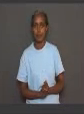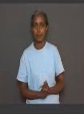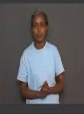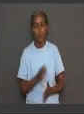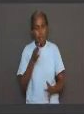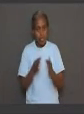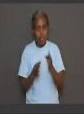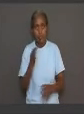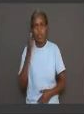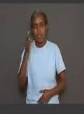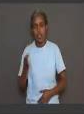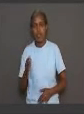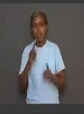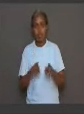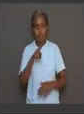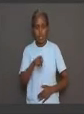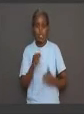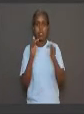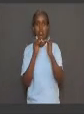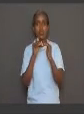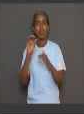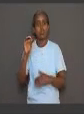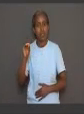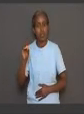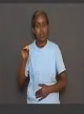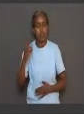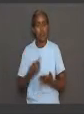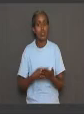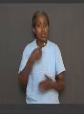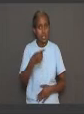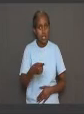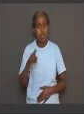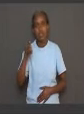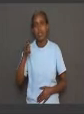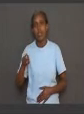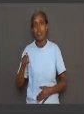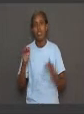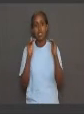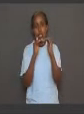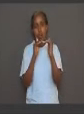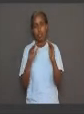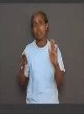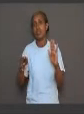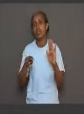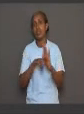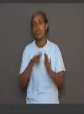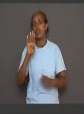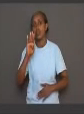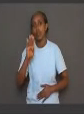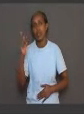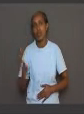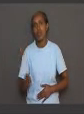If f of x equals 0, then x equals negative